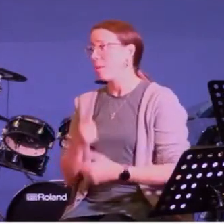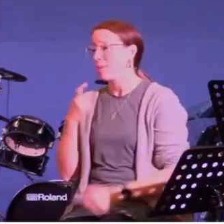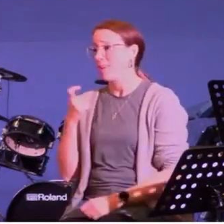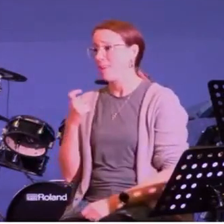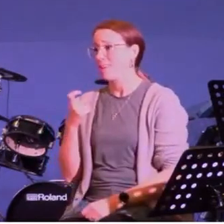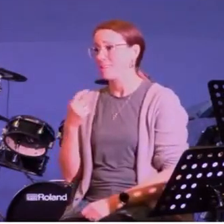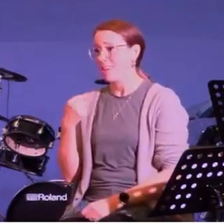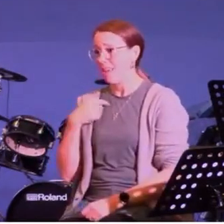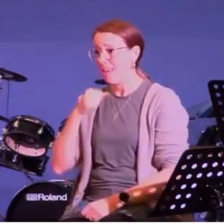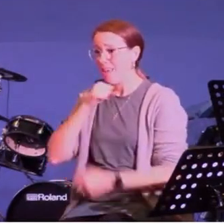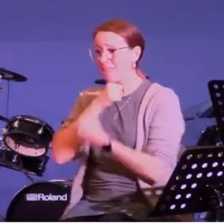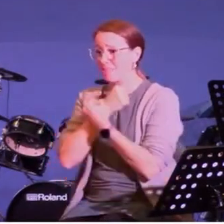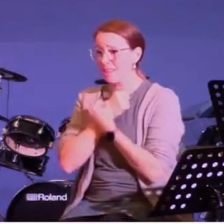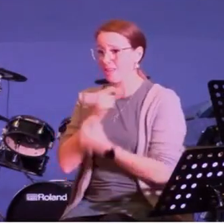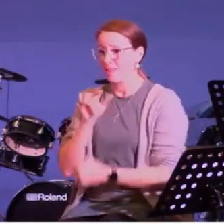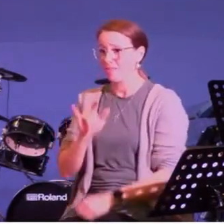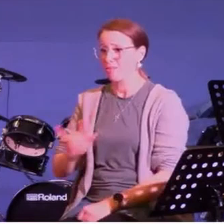guys.